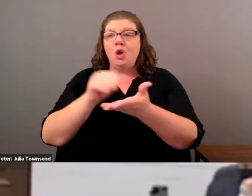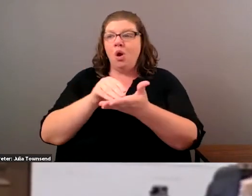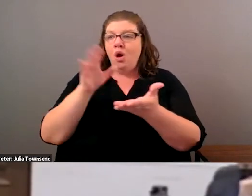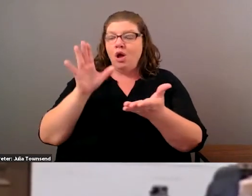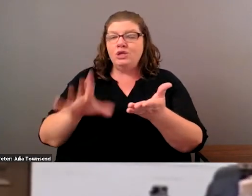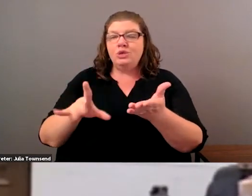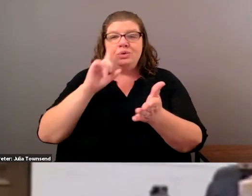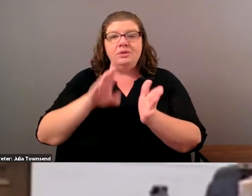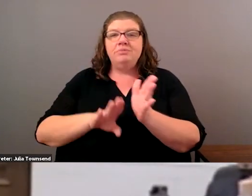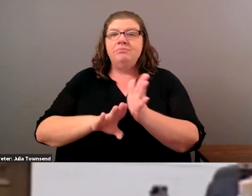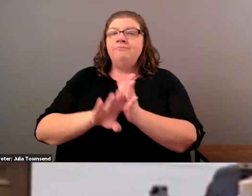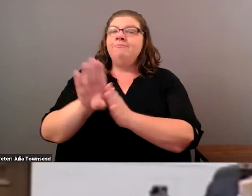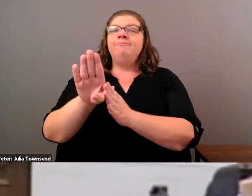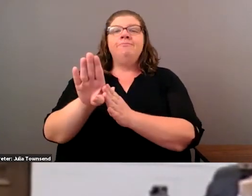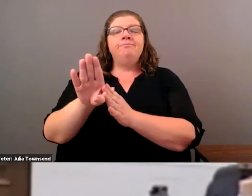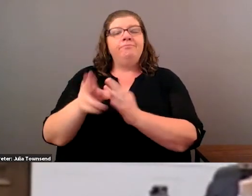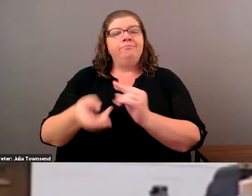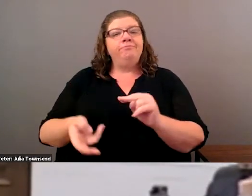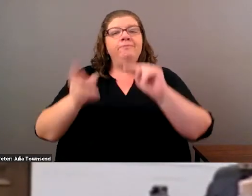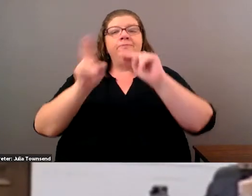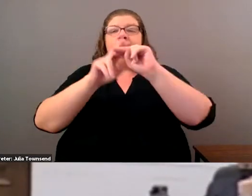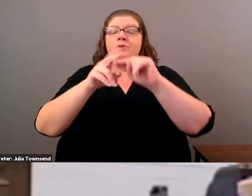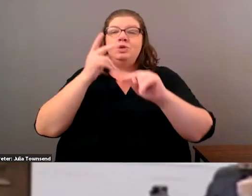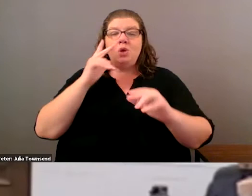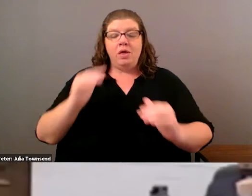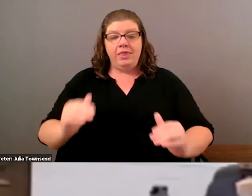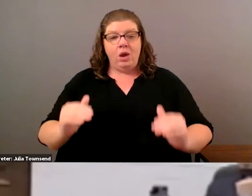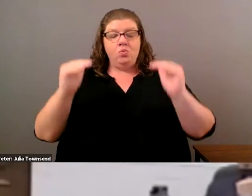rise. You saw that rise.